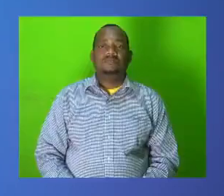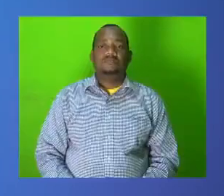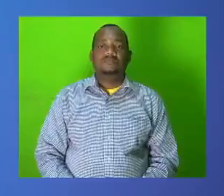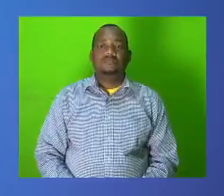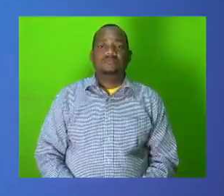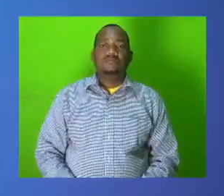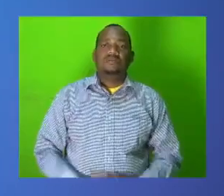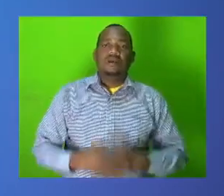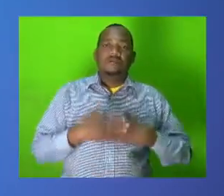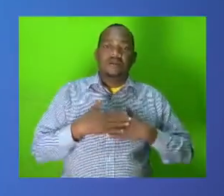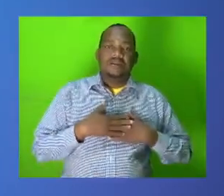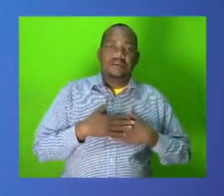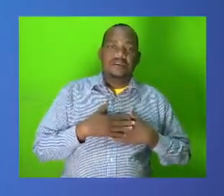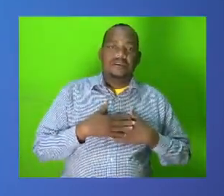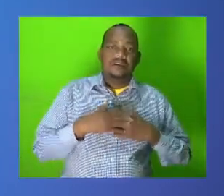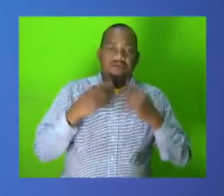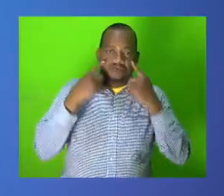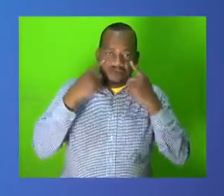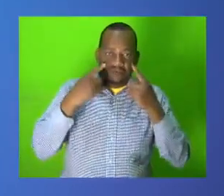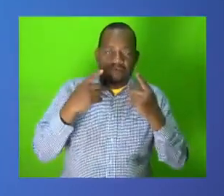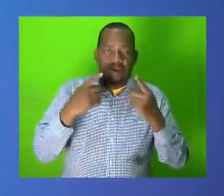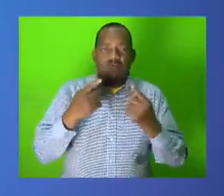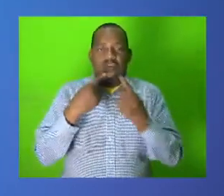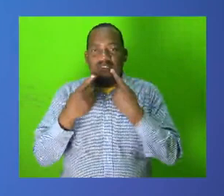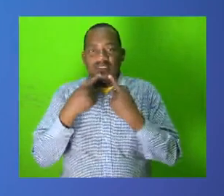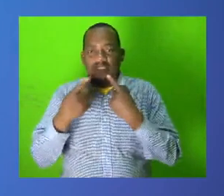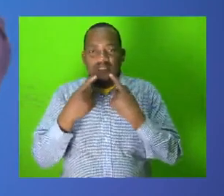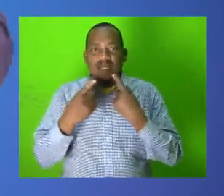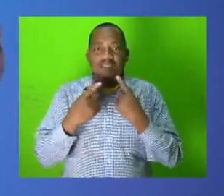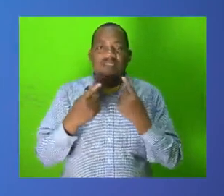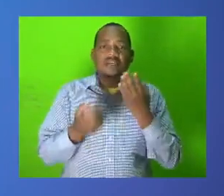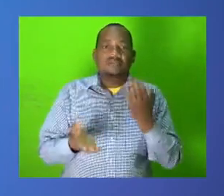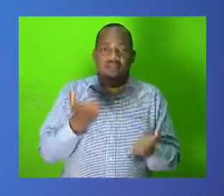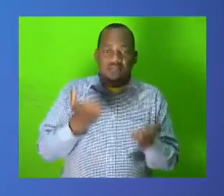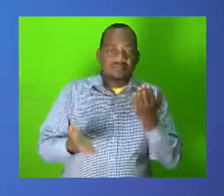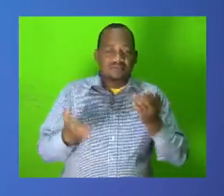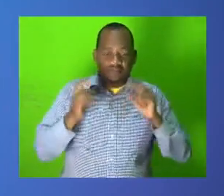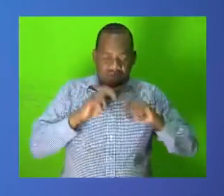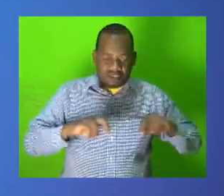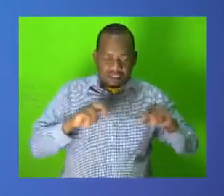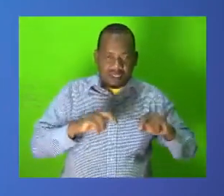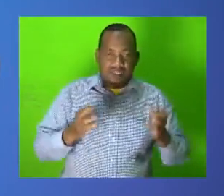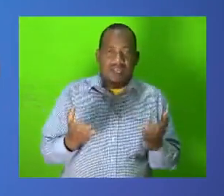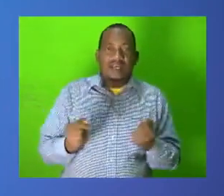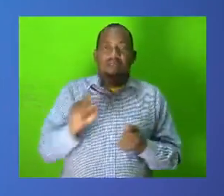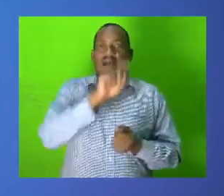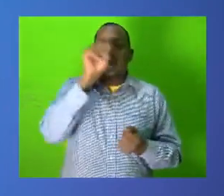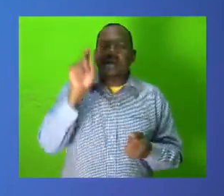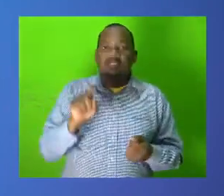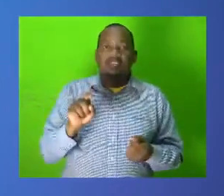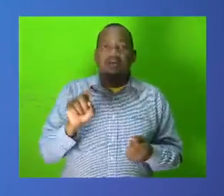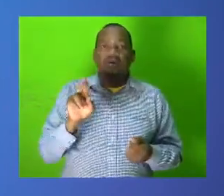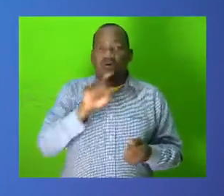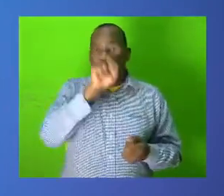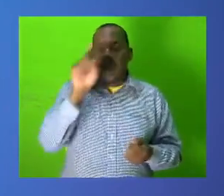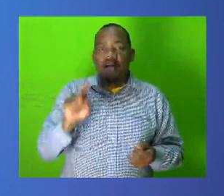My dear viewer, after discussing the type of research, let's ask you or ask ourselves,